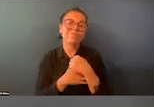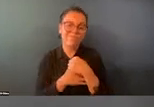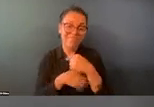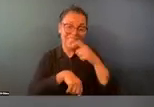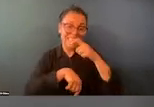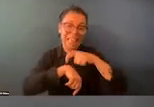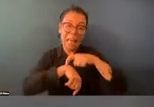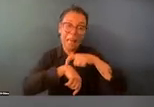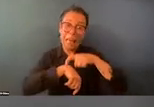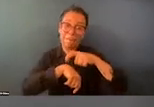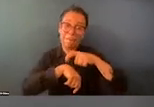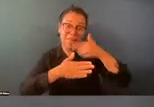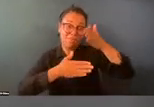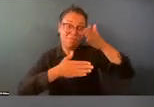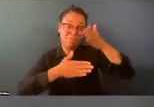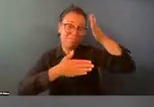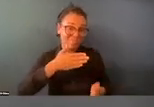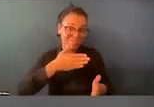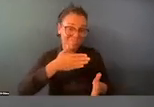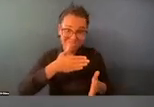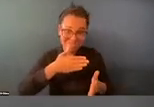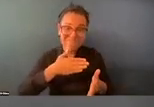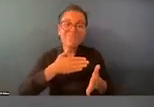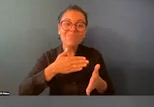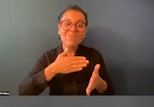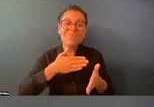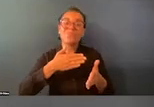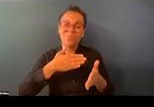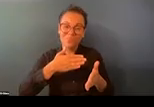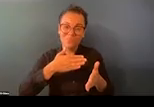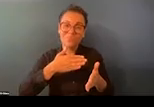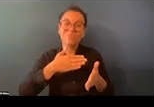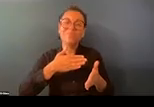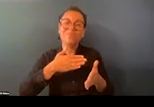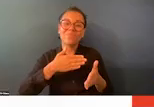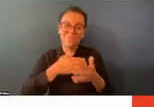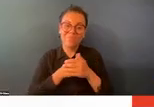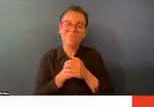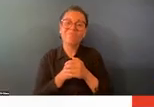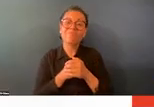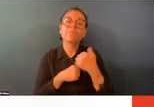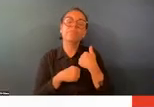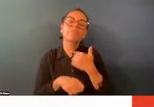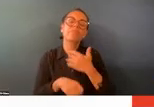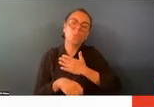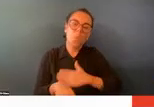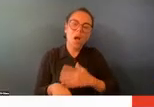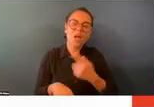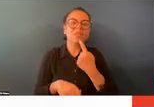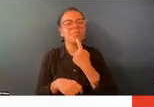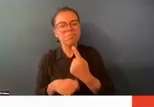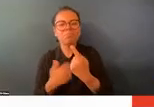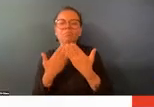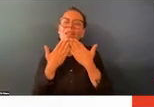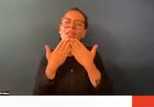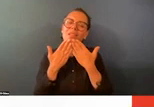as I mentioned before, the time for this panel session is running out. And I would like